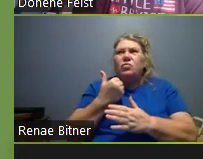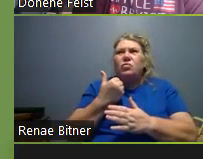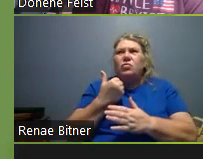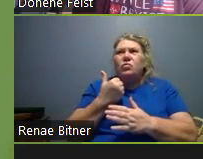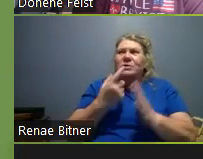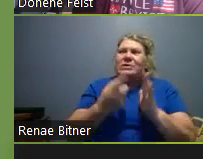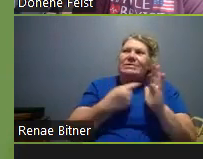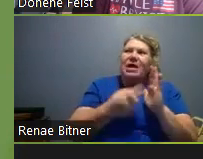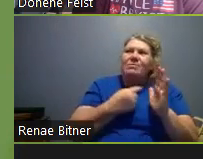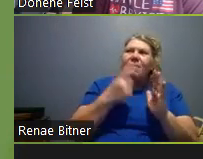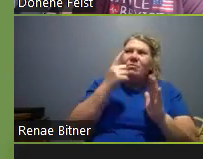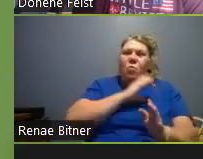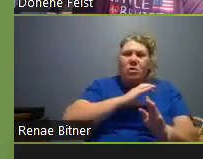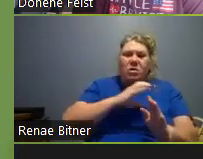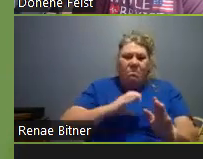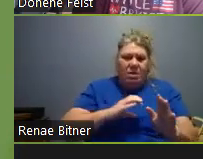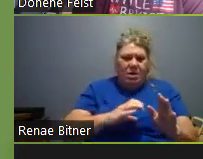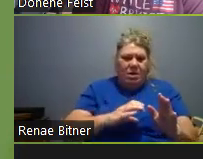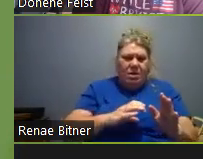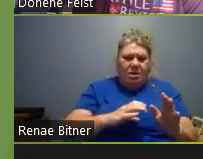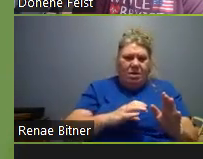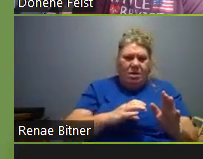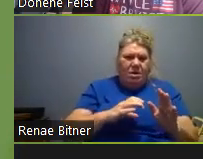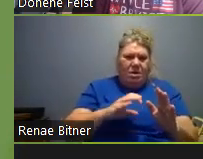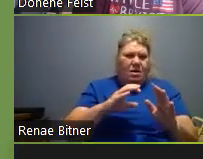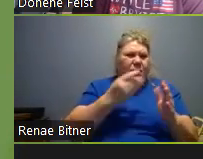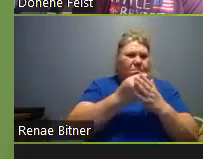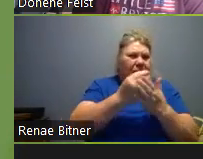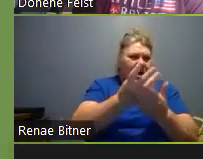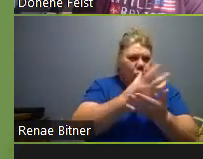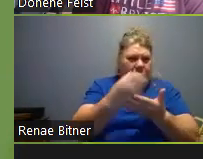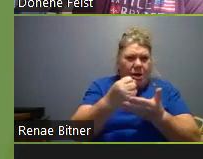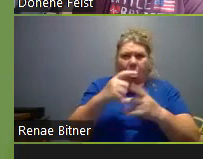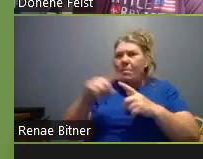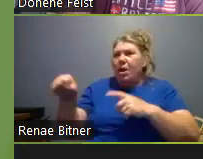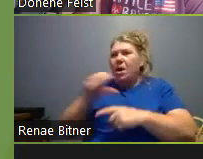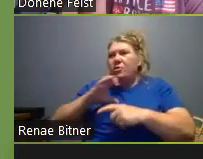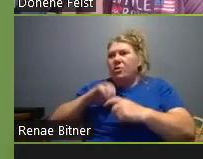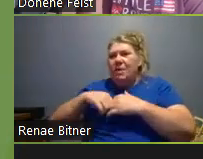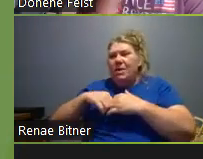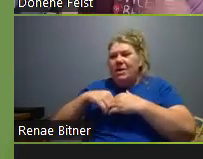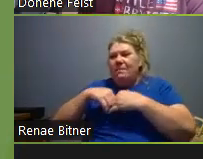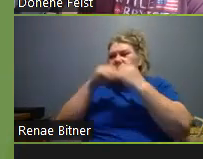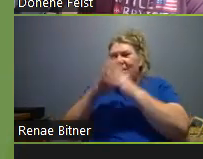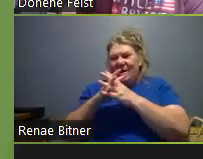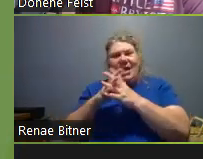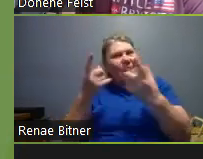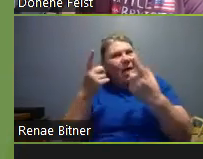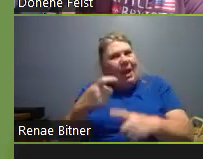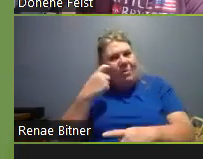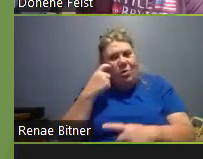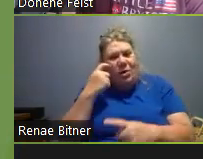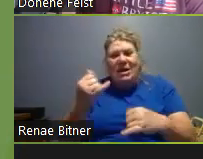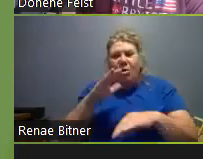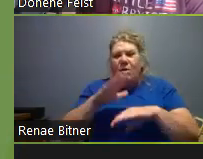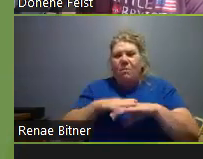sometimes one committee will end because it might be grant funded and another one begins, and that just happened not too long ago. And now I'm on a